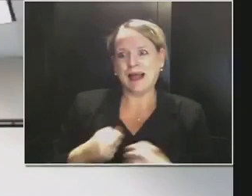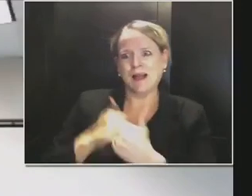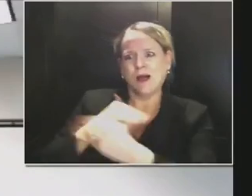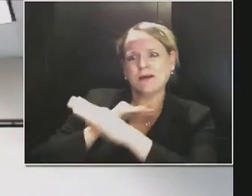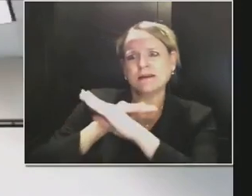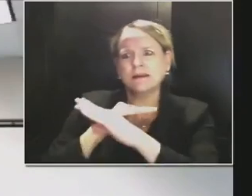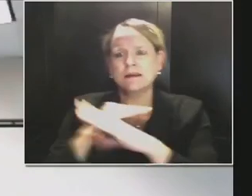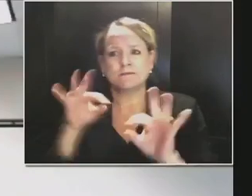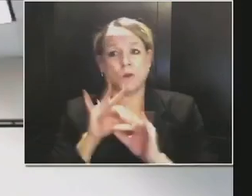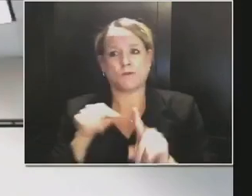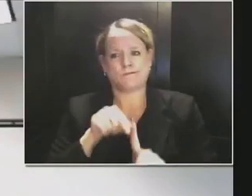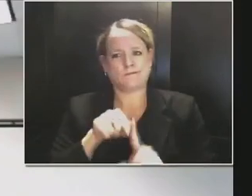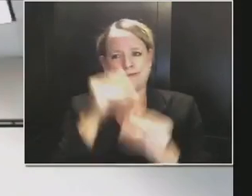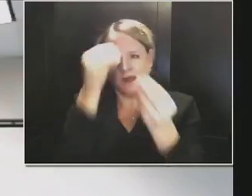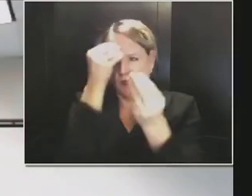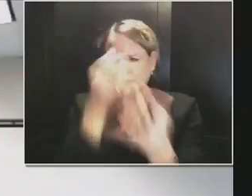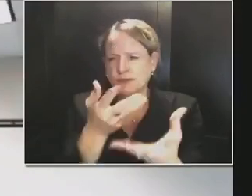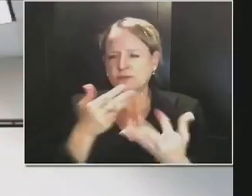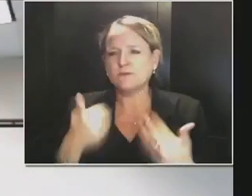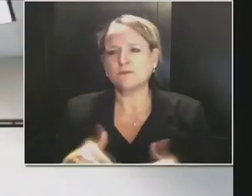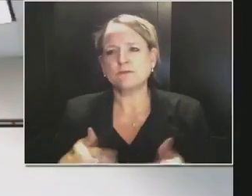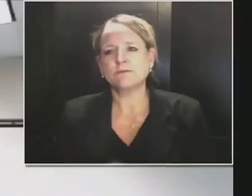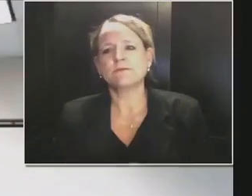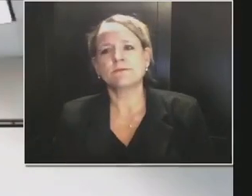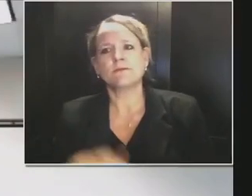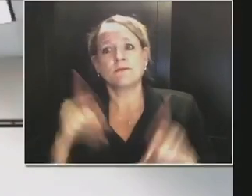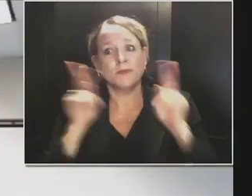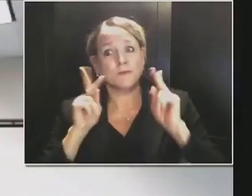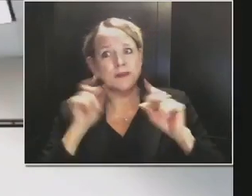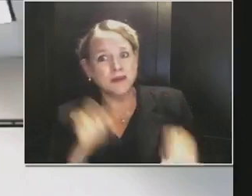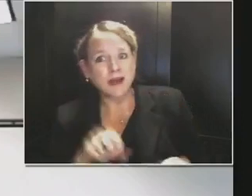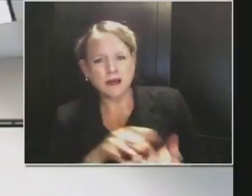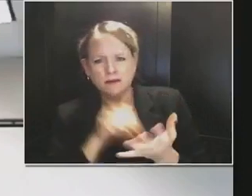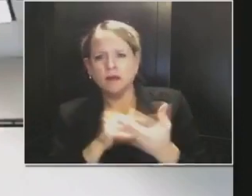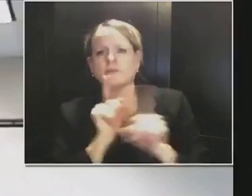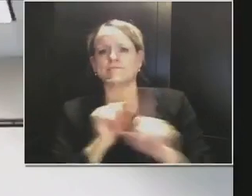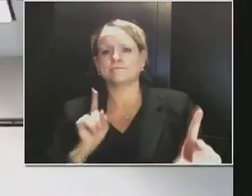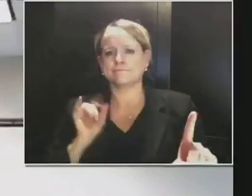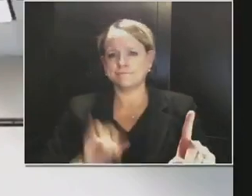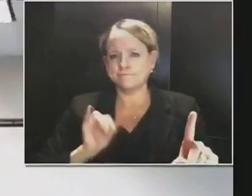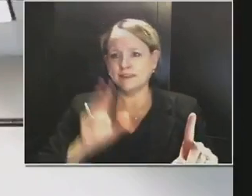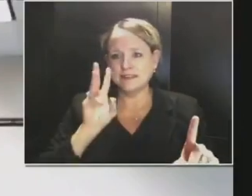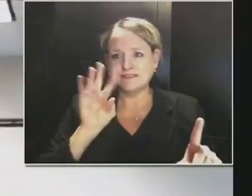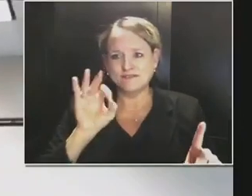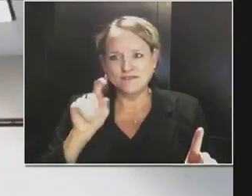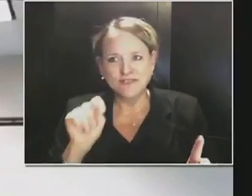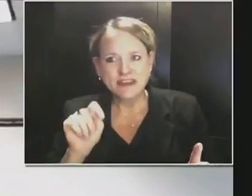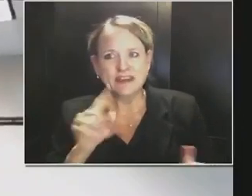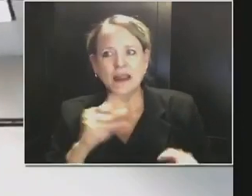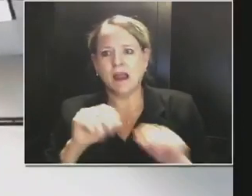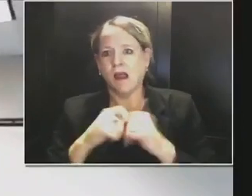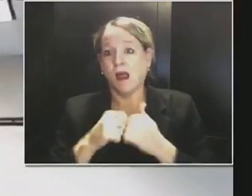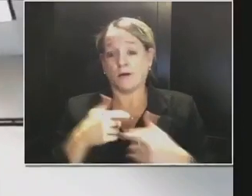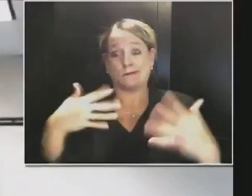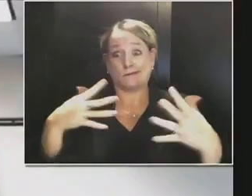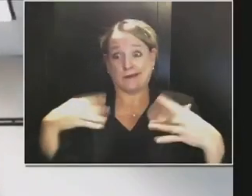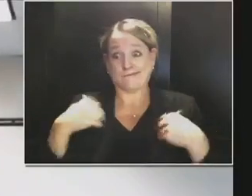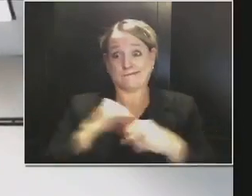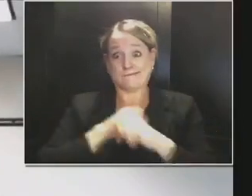a facial covering. Our second commitment is to clean and accurate